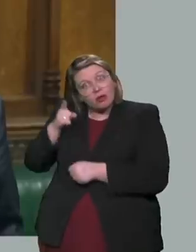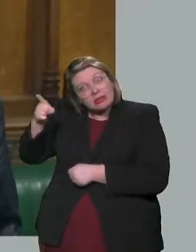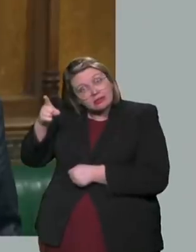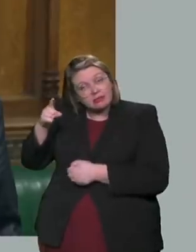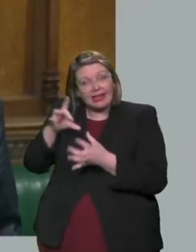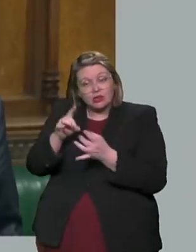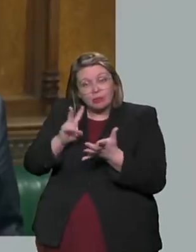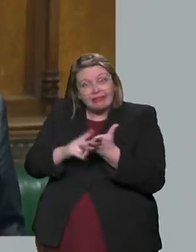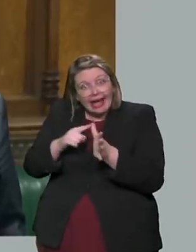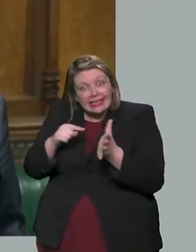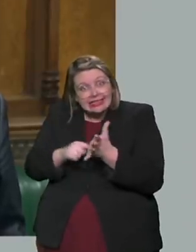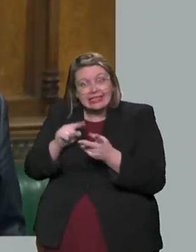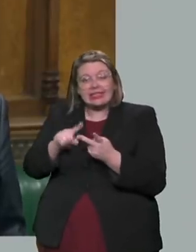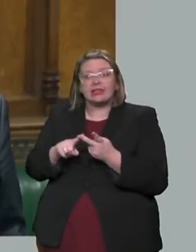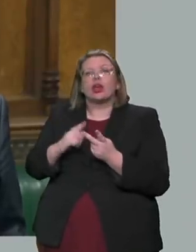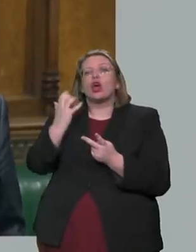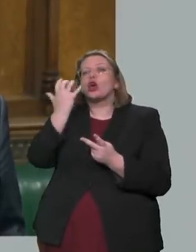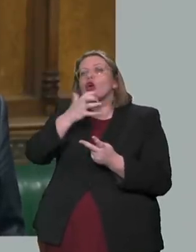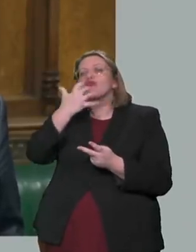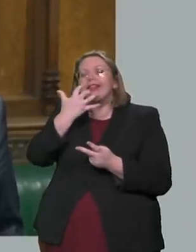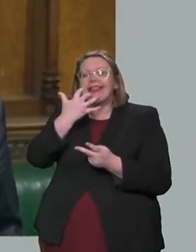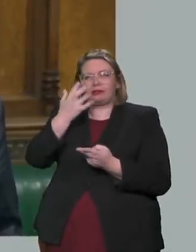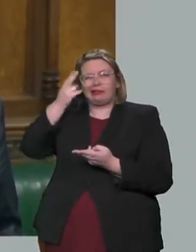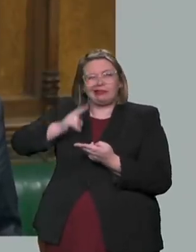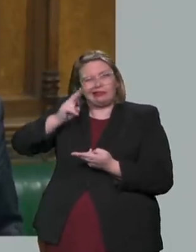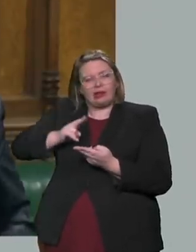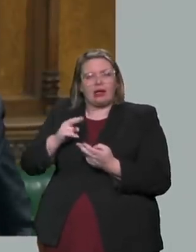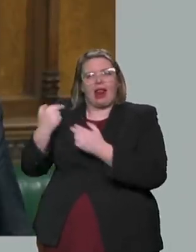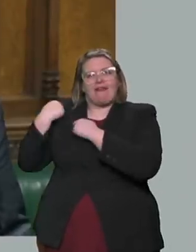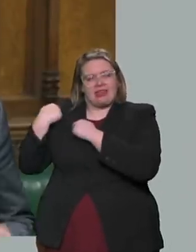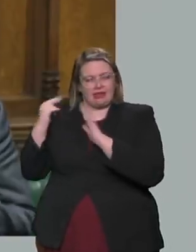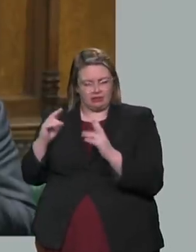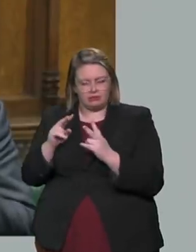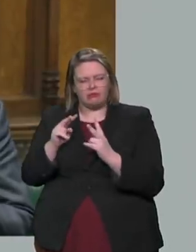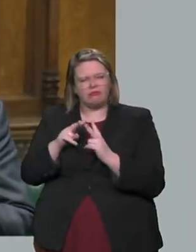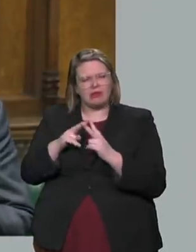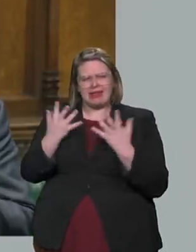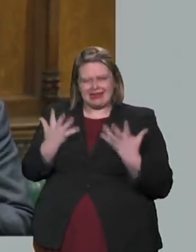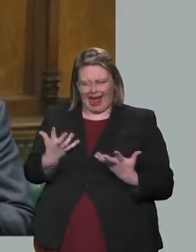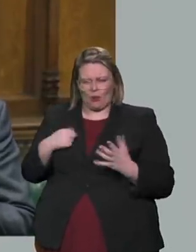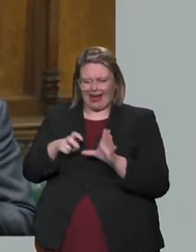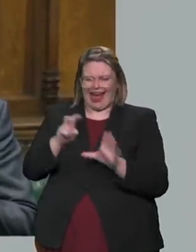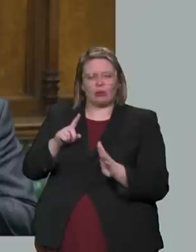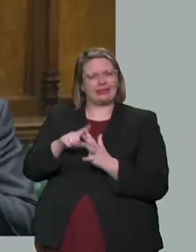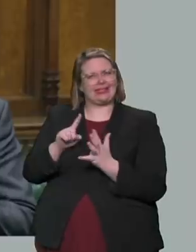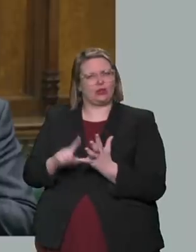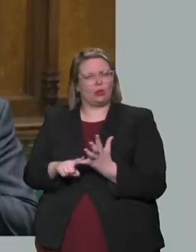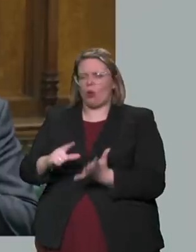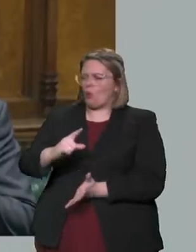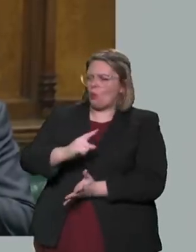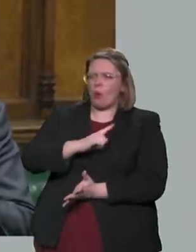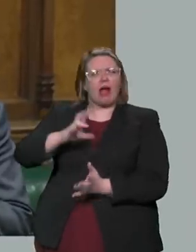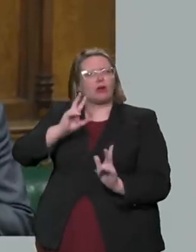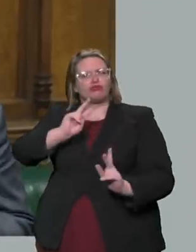green levies. Now that we've left the EU, Prime Minister, can we use our Brexit freedom to at least review